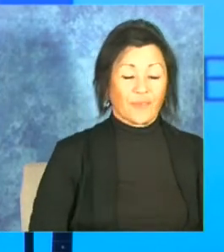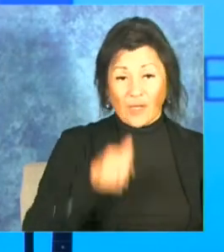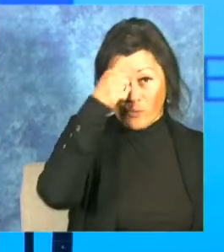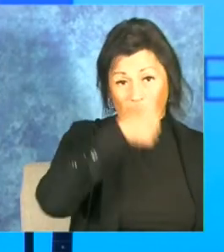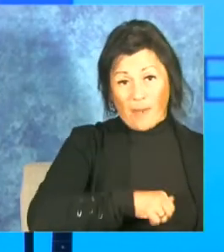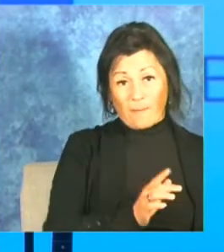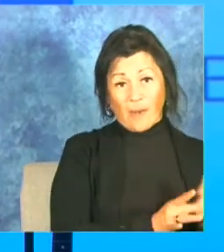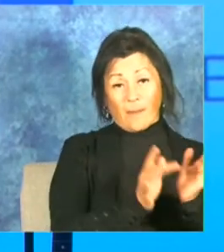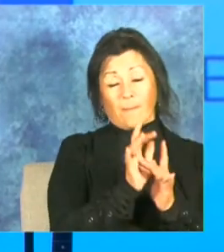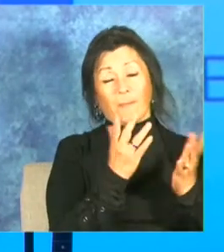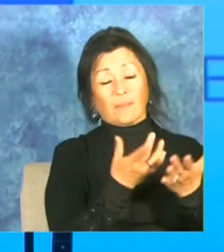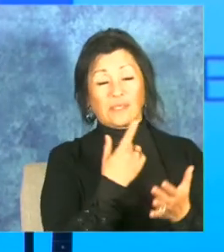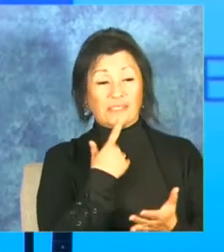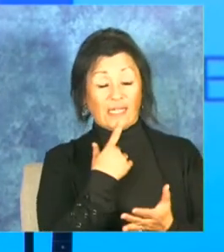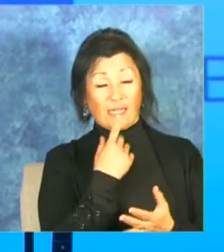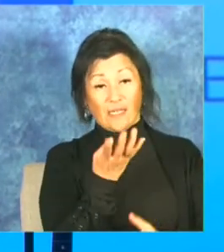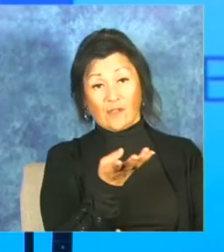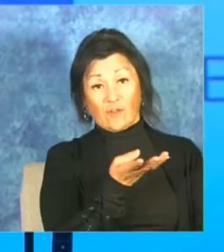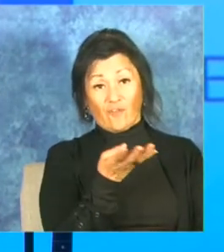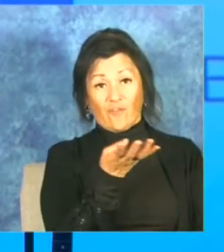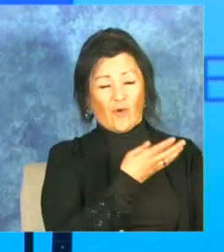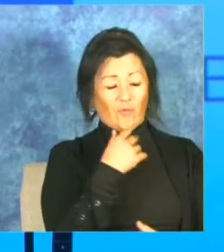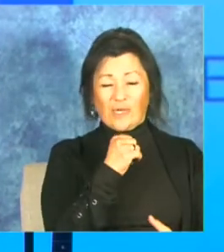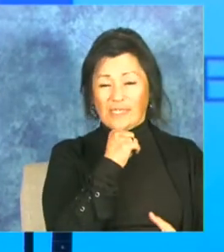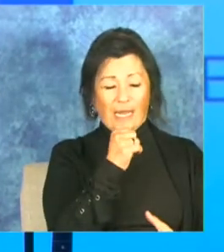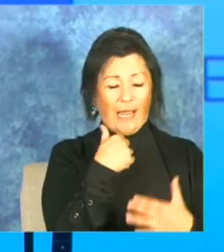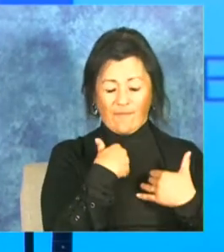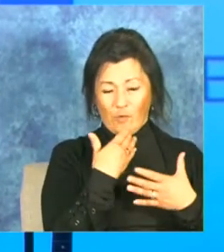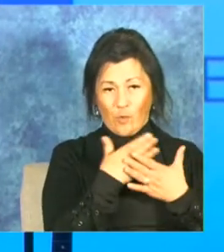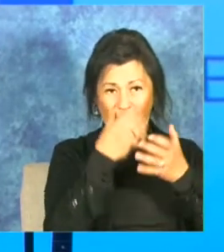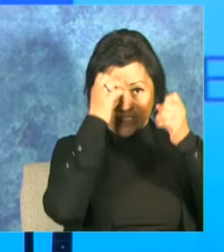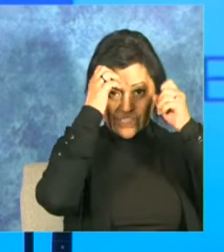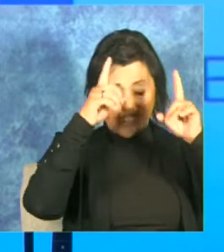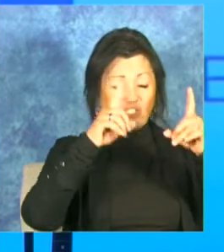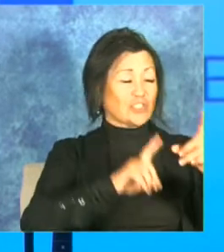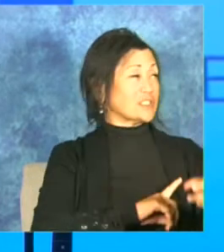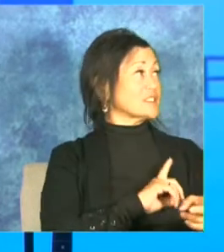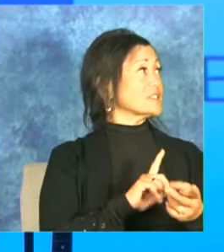Remember, the Bible tells us that these fishermen were uneducated.